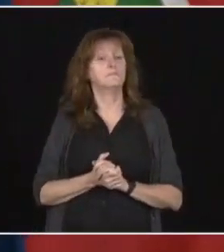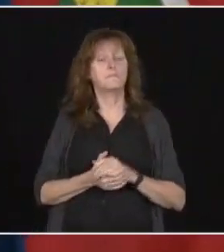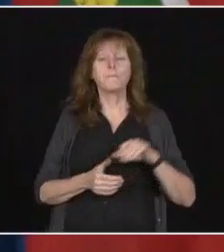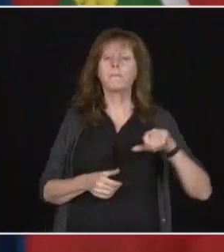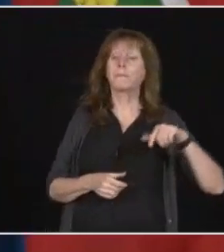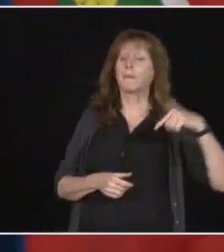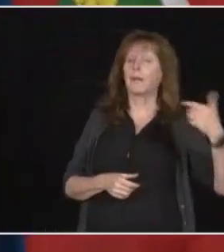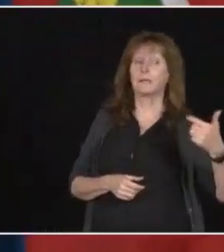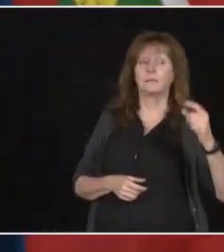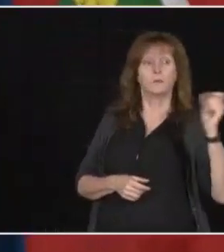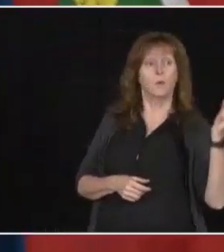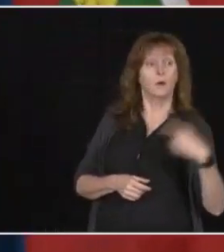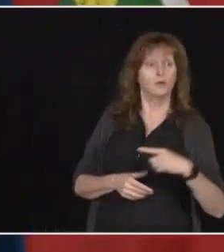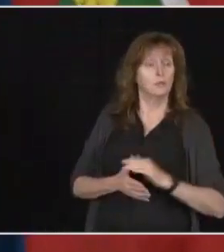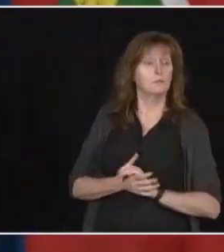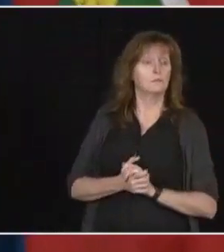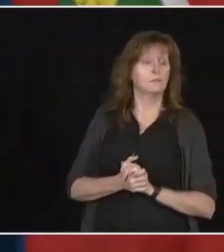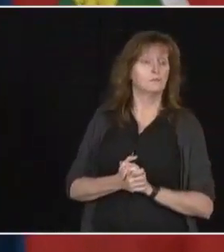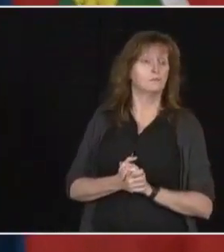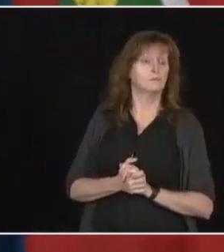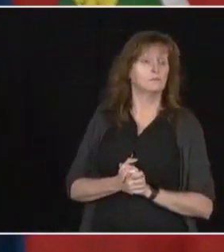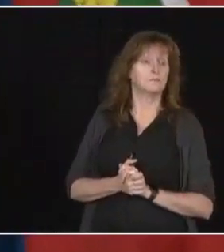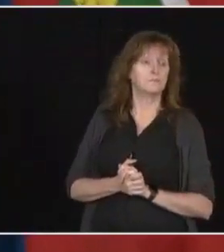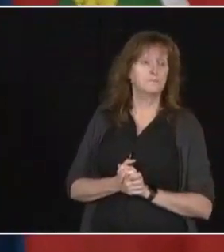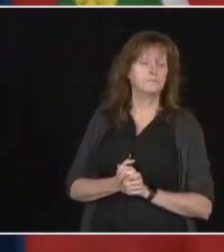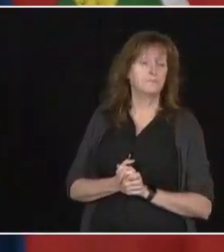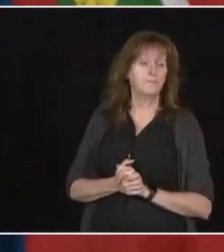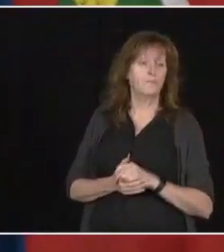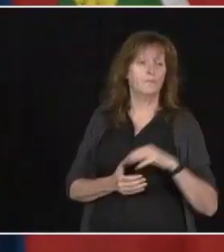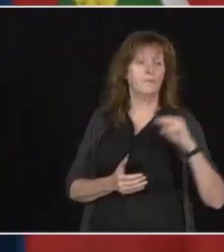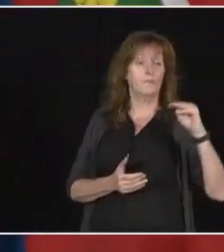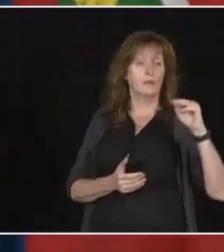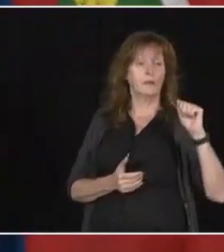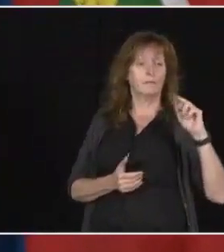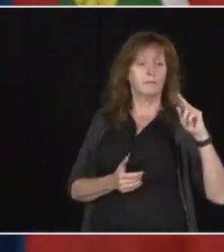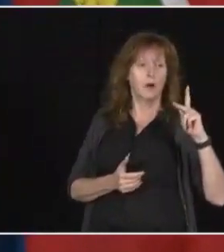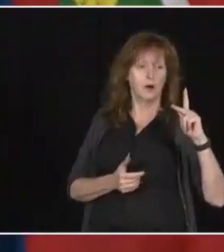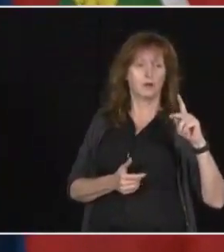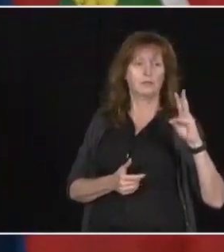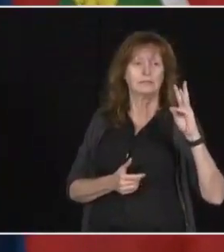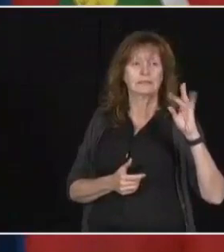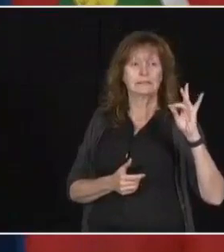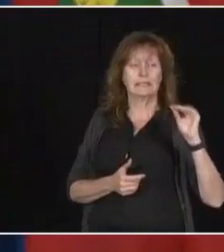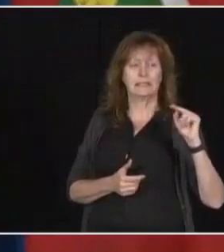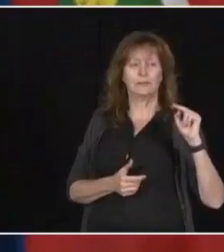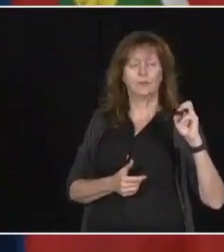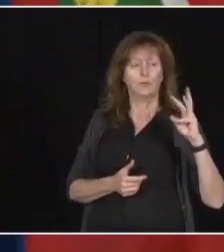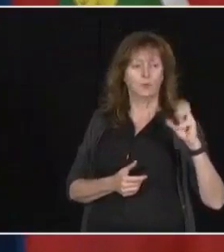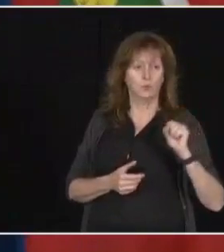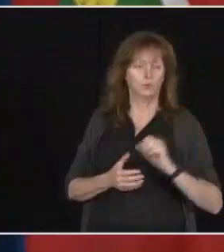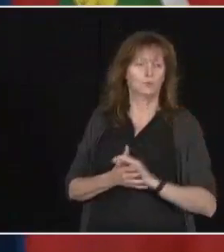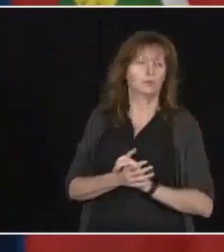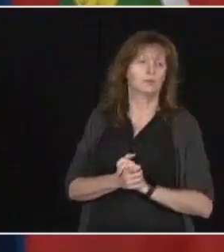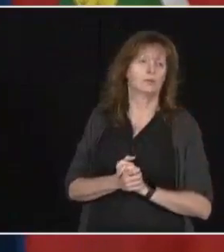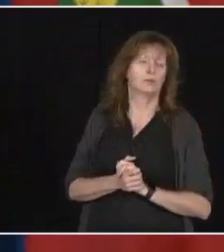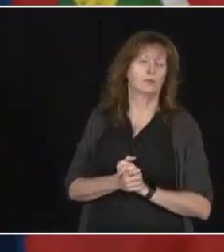Next question comes from Mark Douglas from 680 News. Please go ahead. Thank you. Mr. Romano, Thank you, Mark. This was